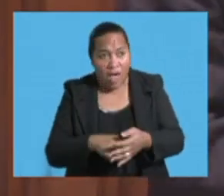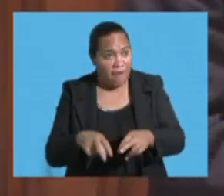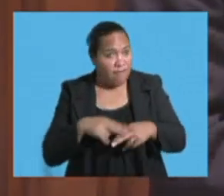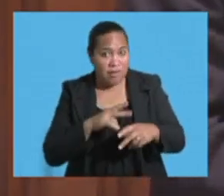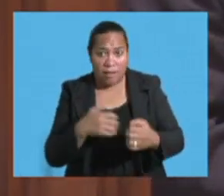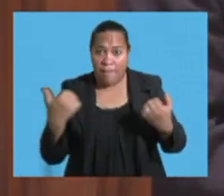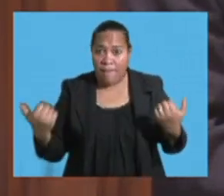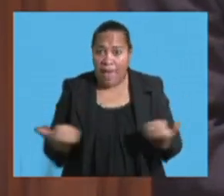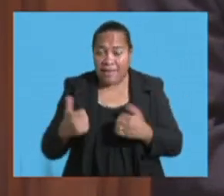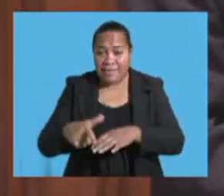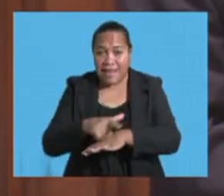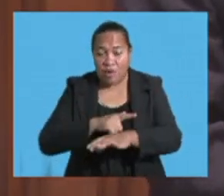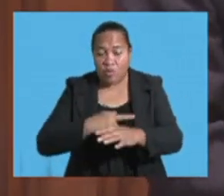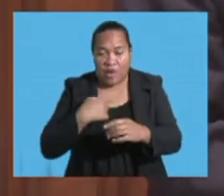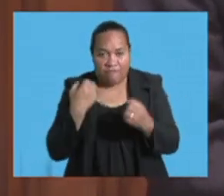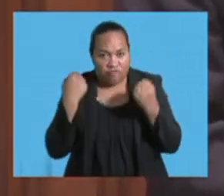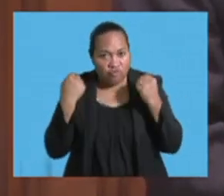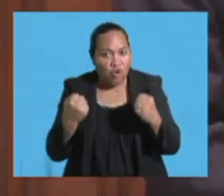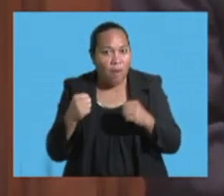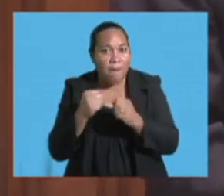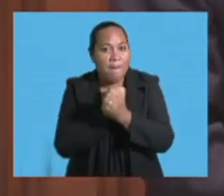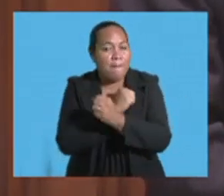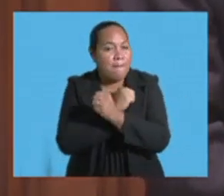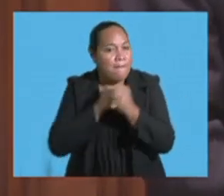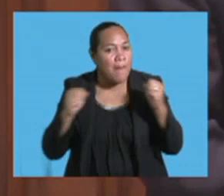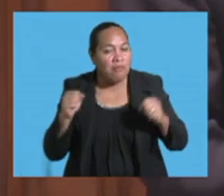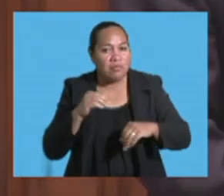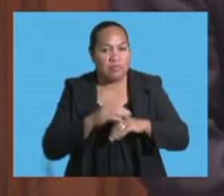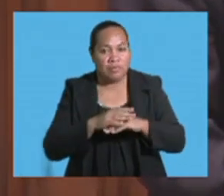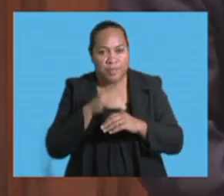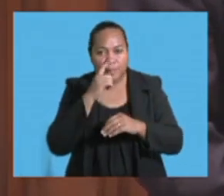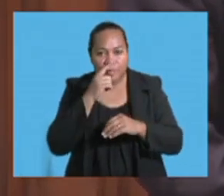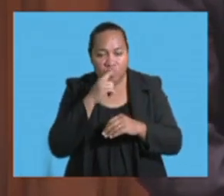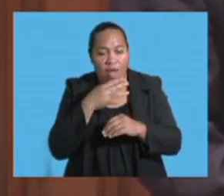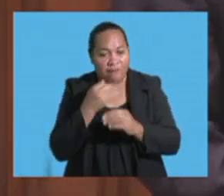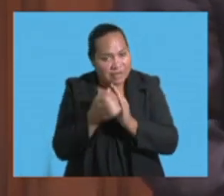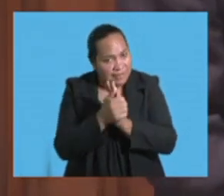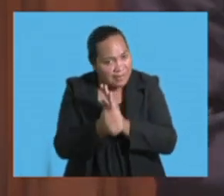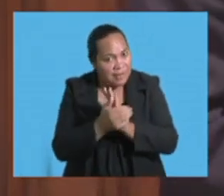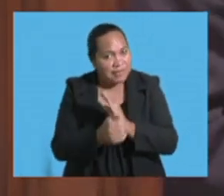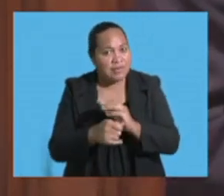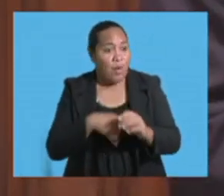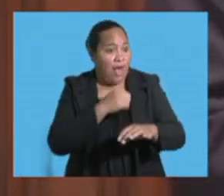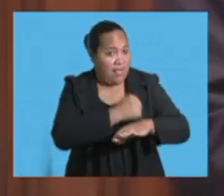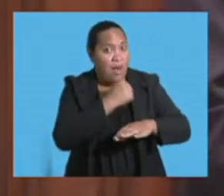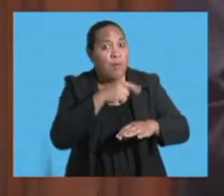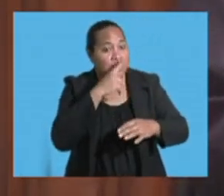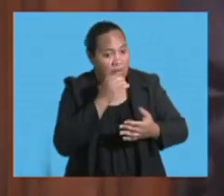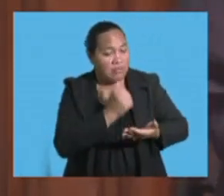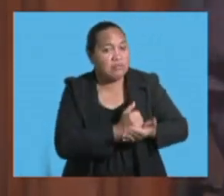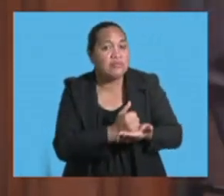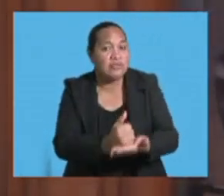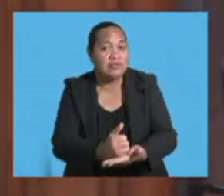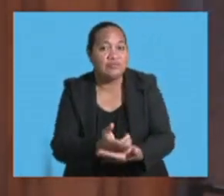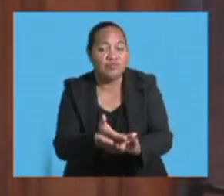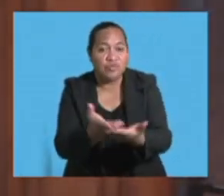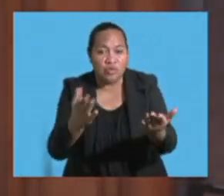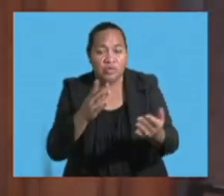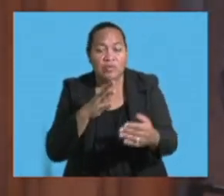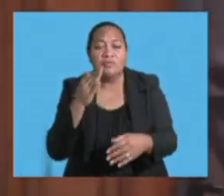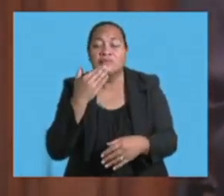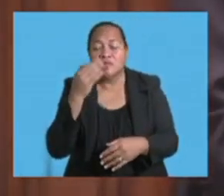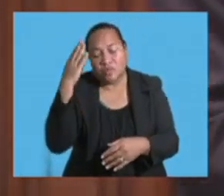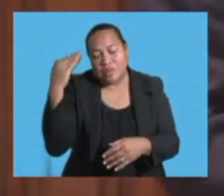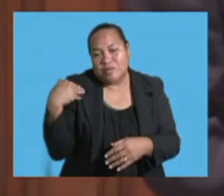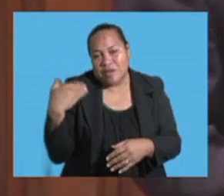have a strong, powerful people, the skills, the market, and above all, government assistance. Wake up our